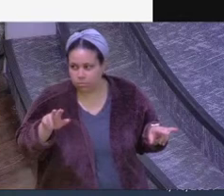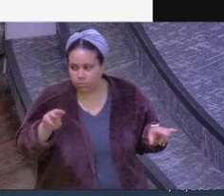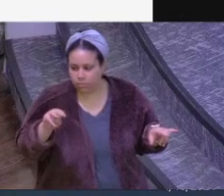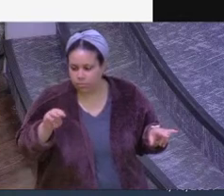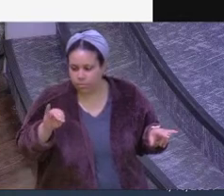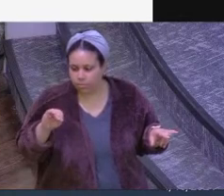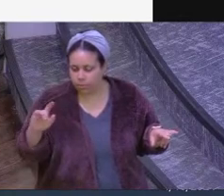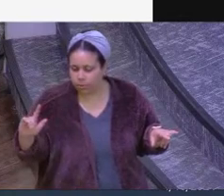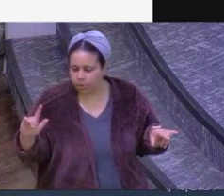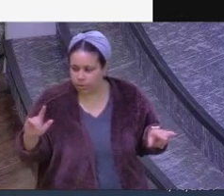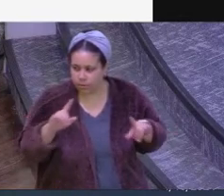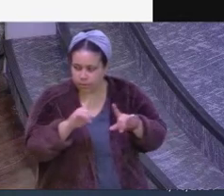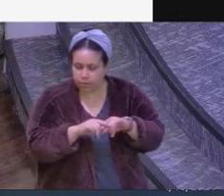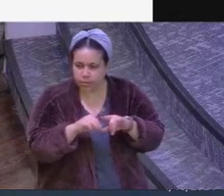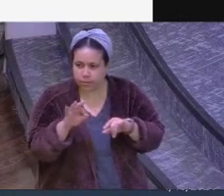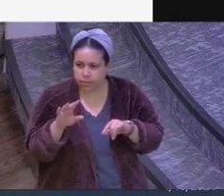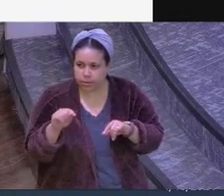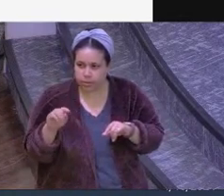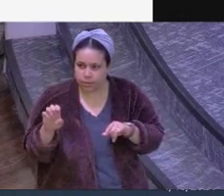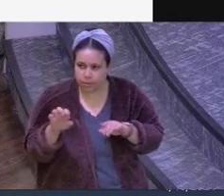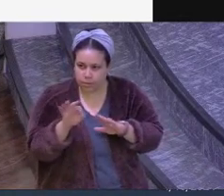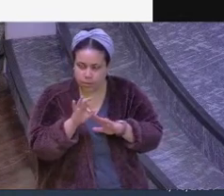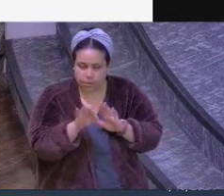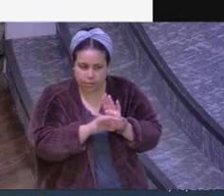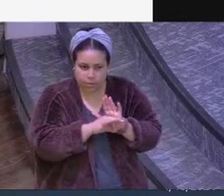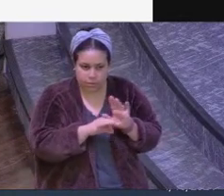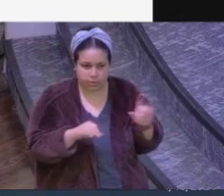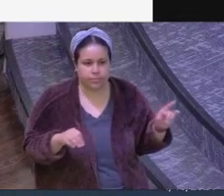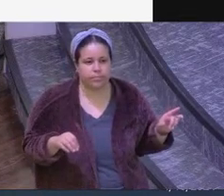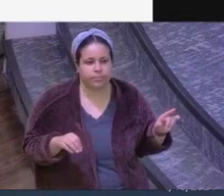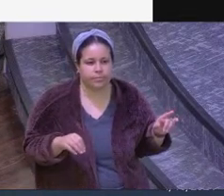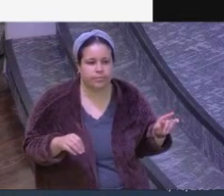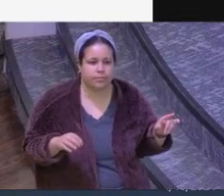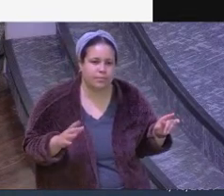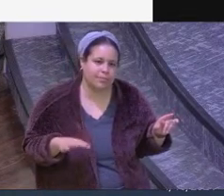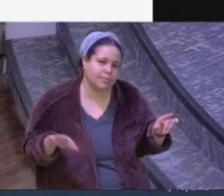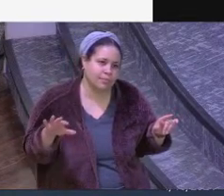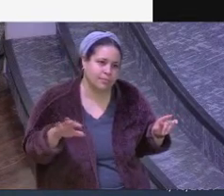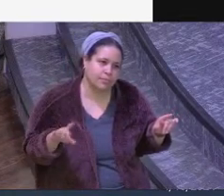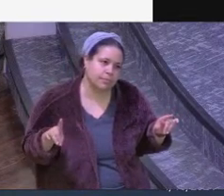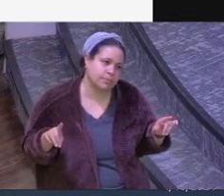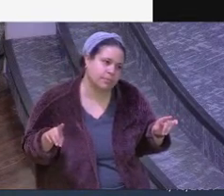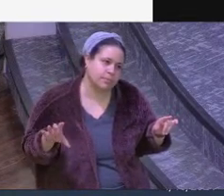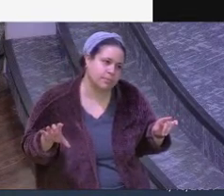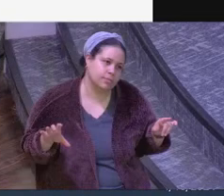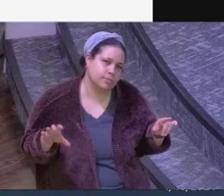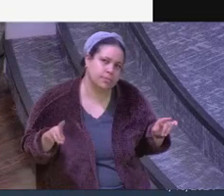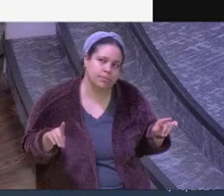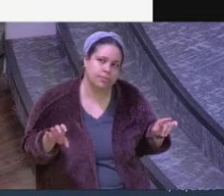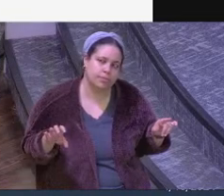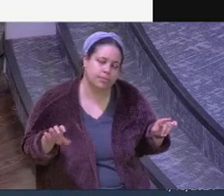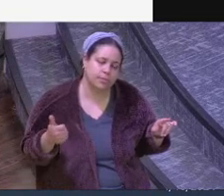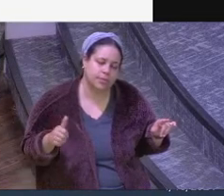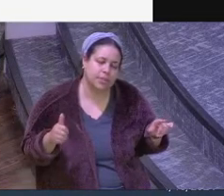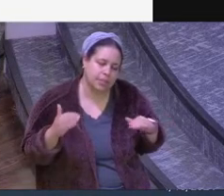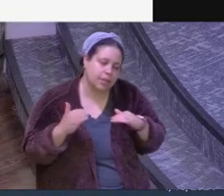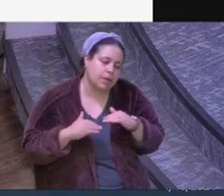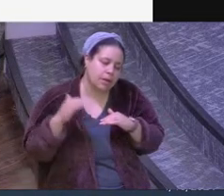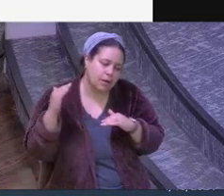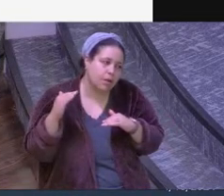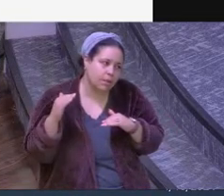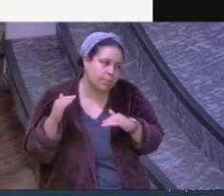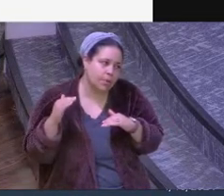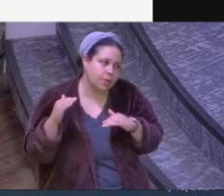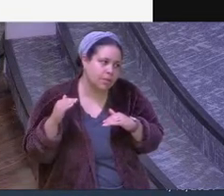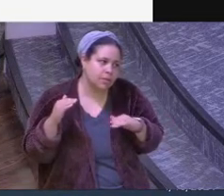based on an FTE formula. So we also, I think it's about 100, it's a little over 100, 110 per FTE we get for